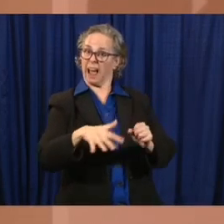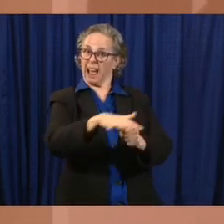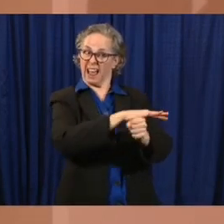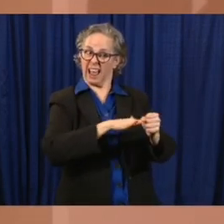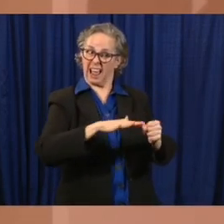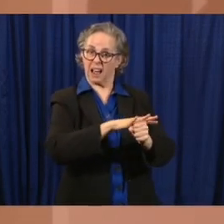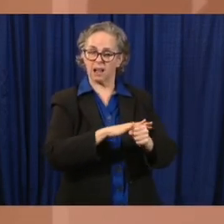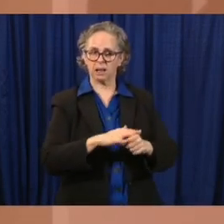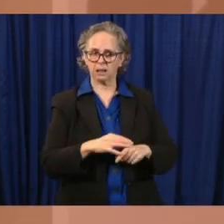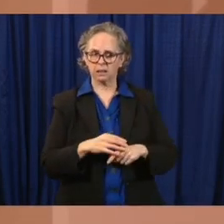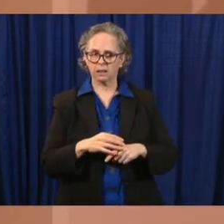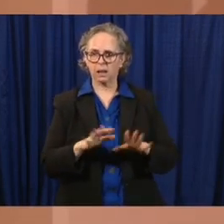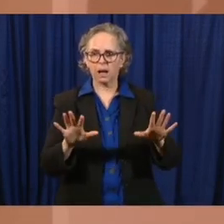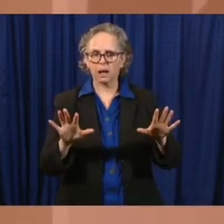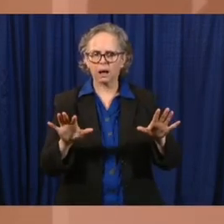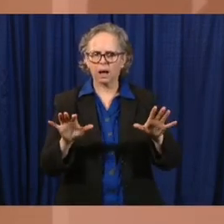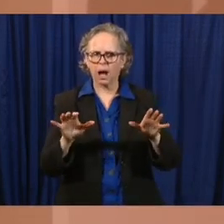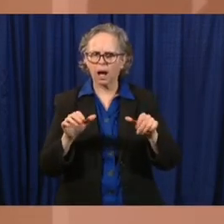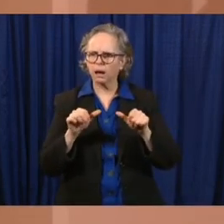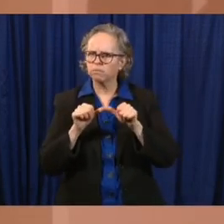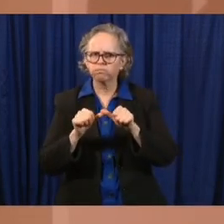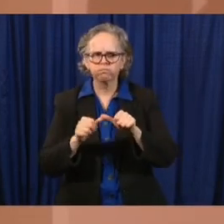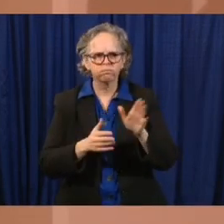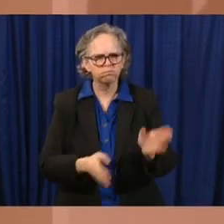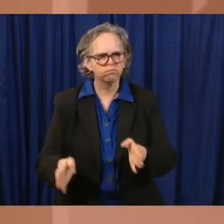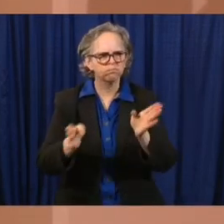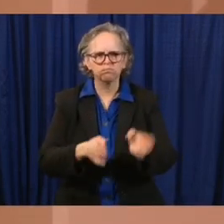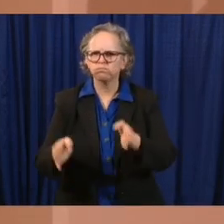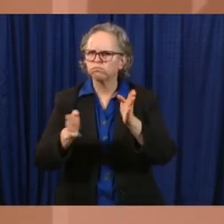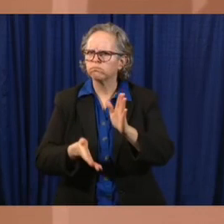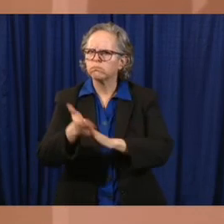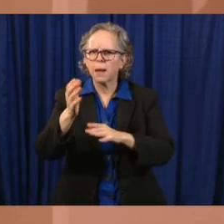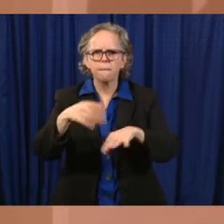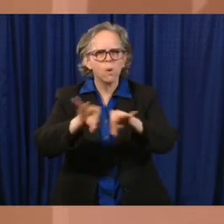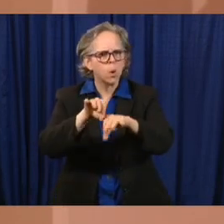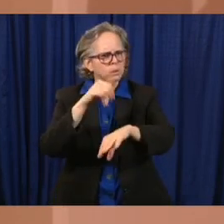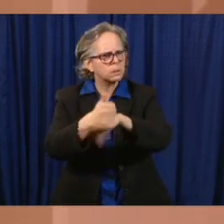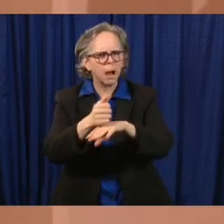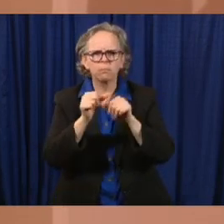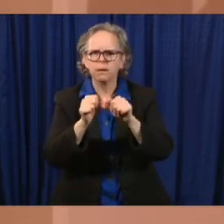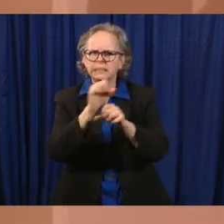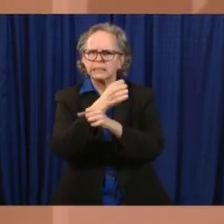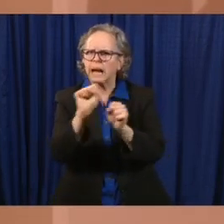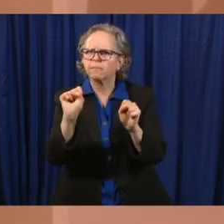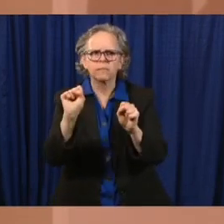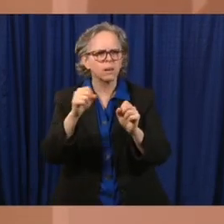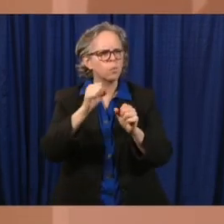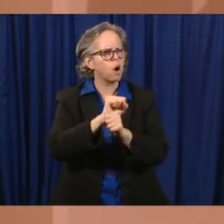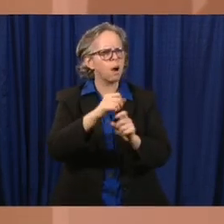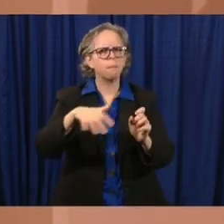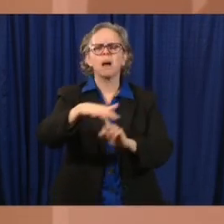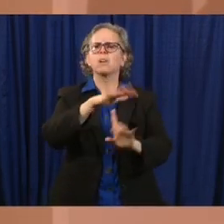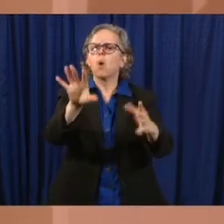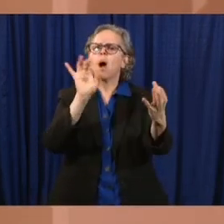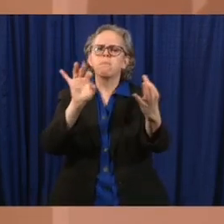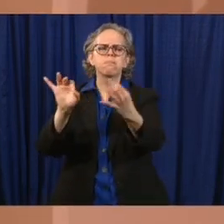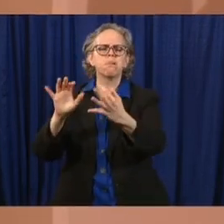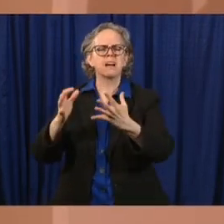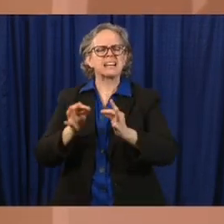environments. And as we're thinking about how to go forward, this feedback is invaluable. We truly appreciate all the businesses who've